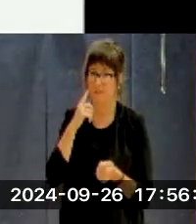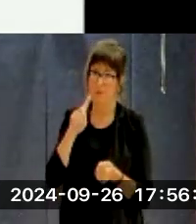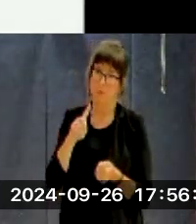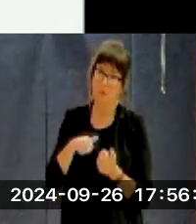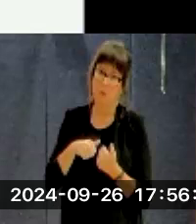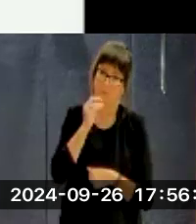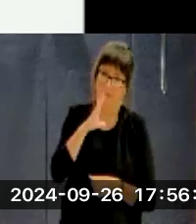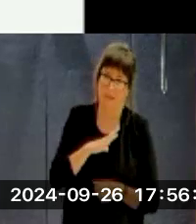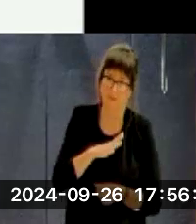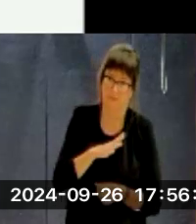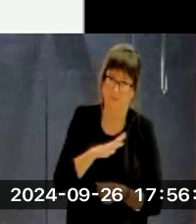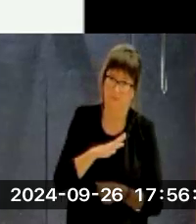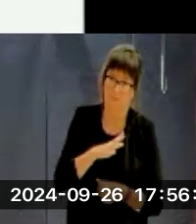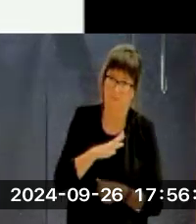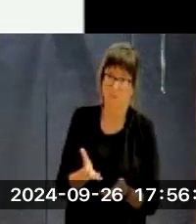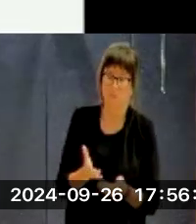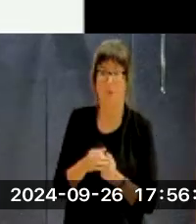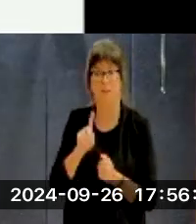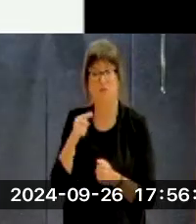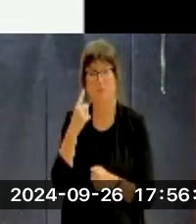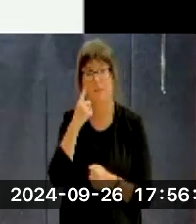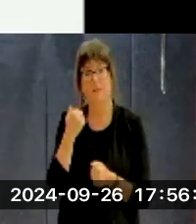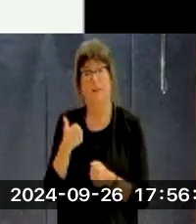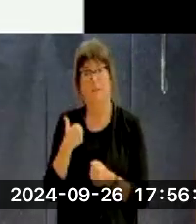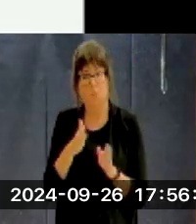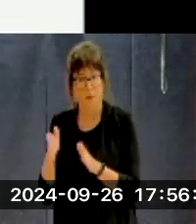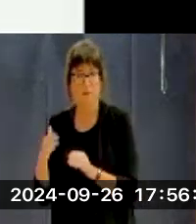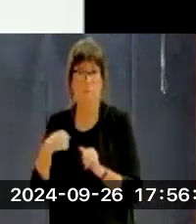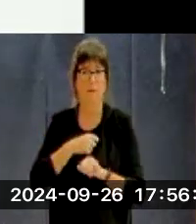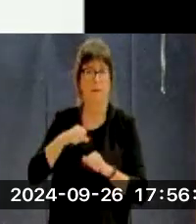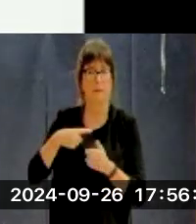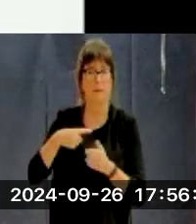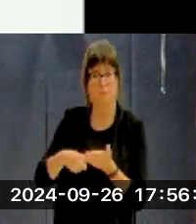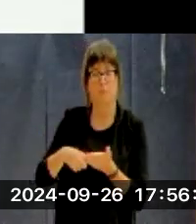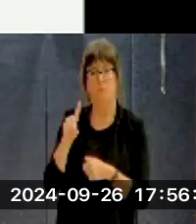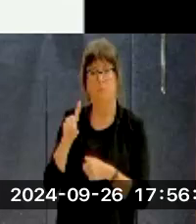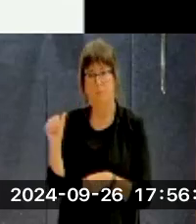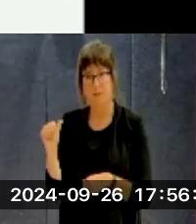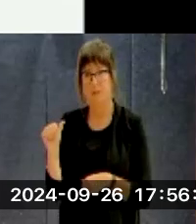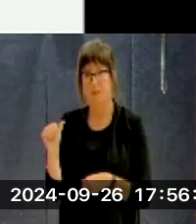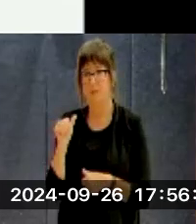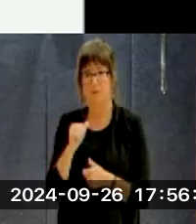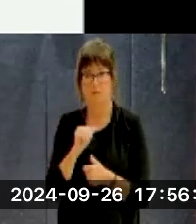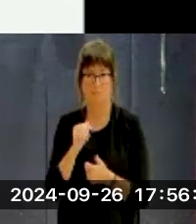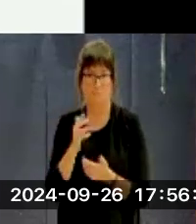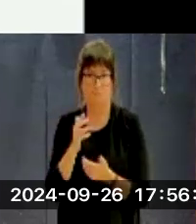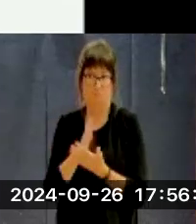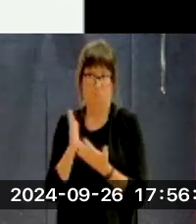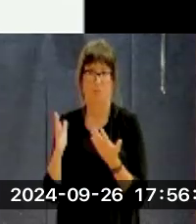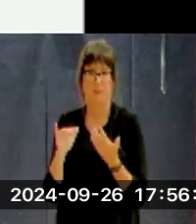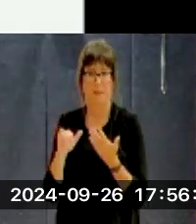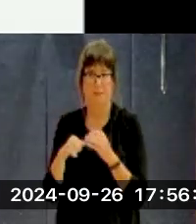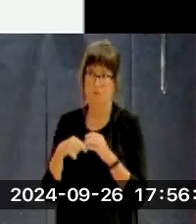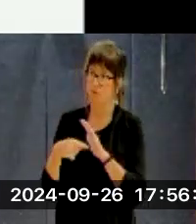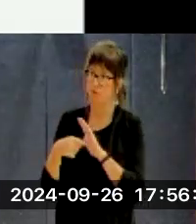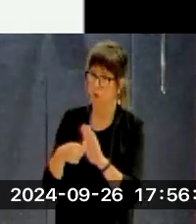most men to do. So I just think that there are ways that we can talk about disability across the board that send signals